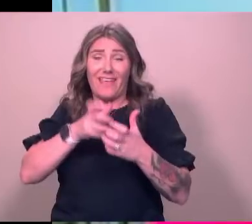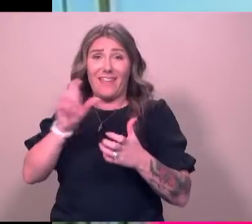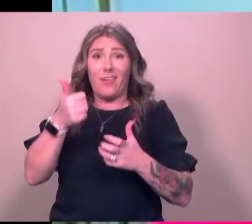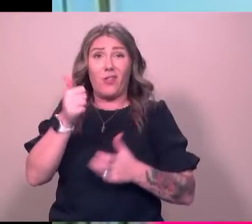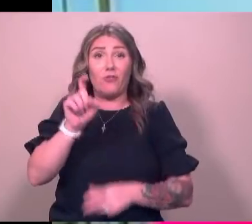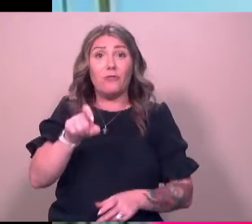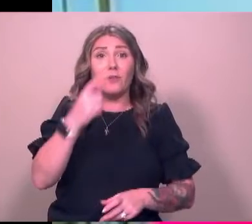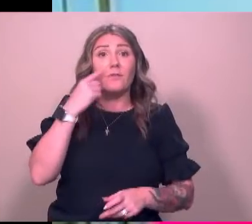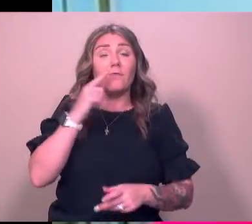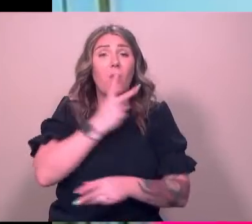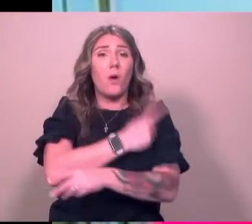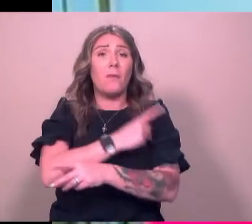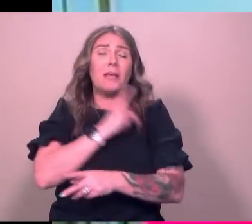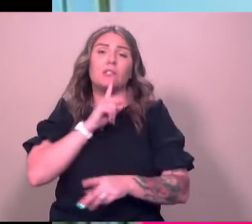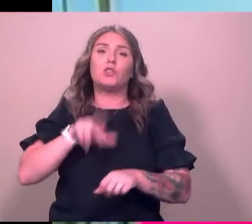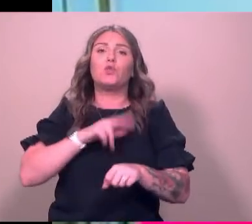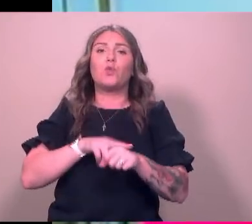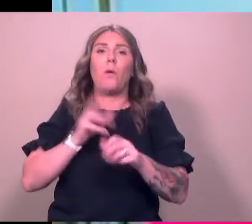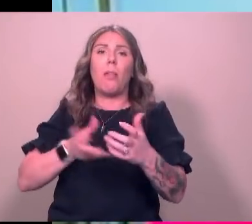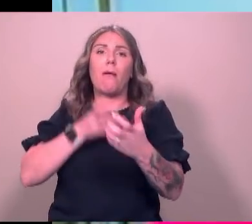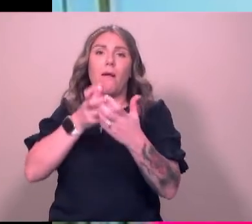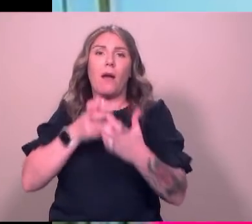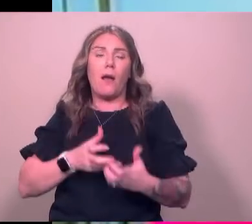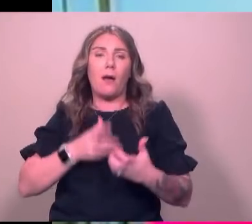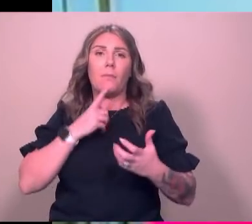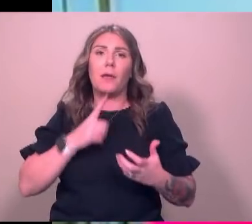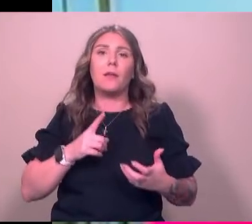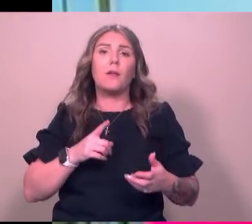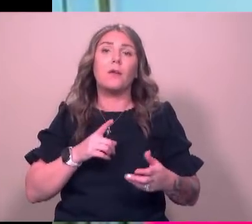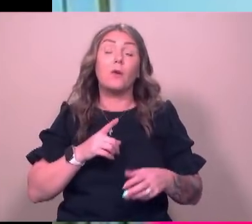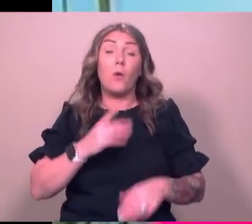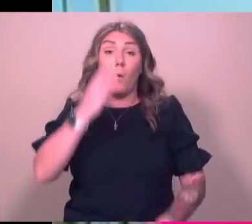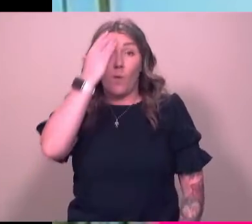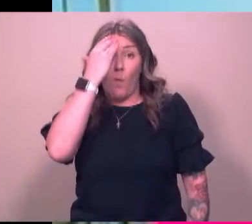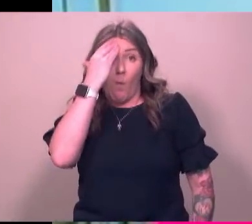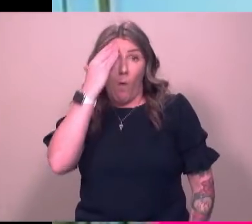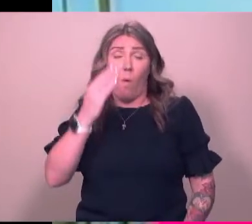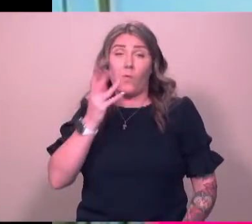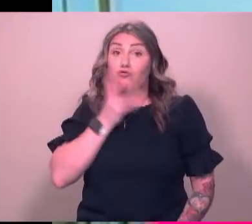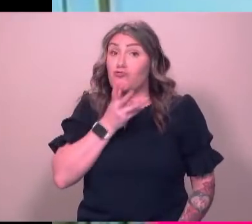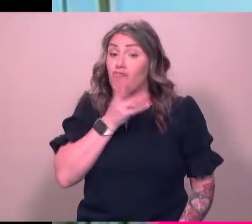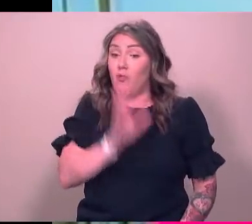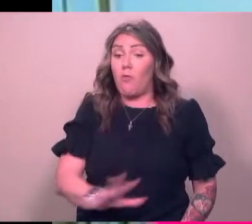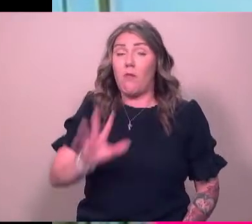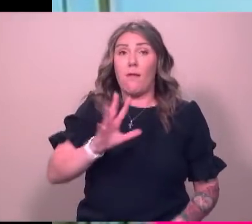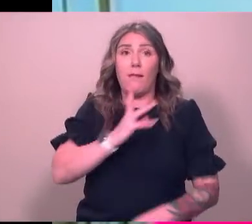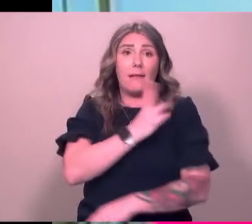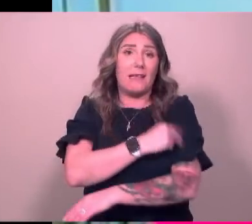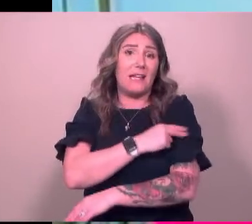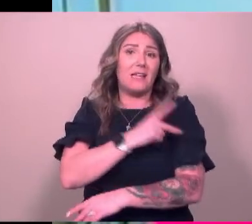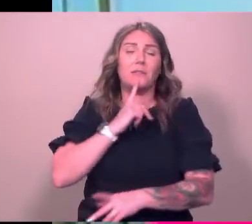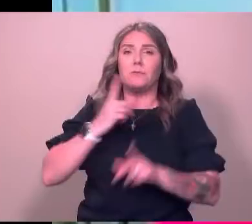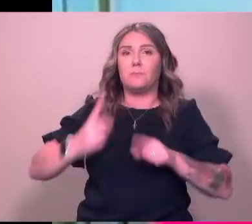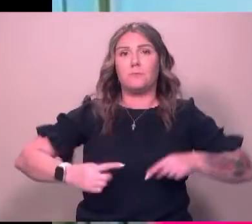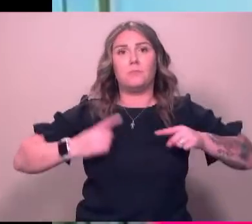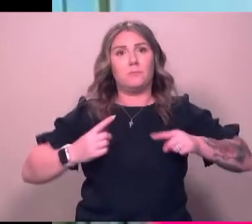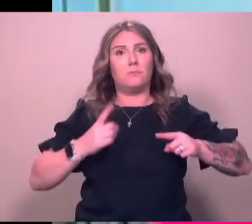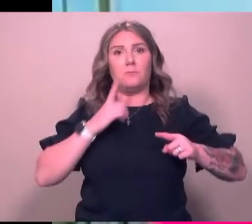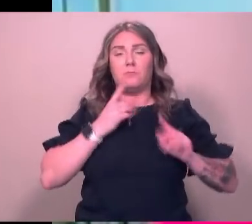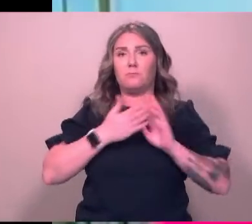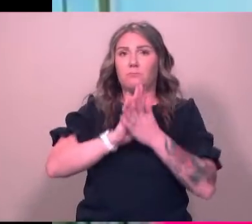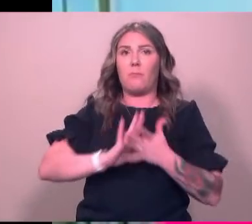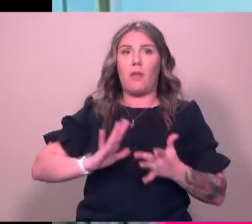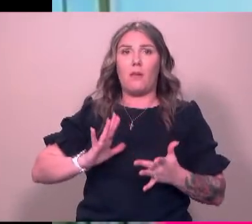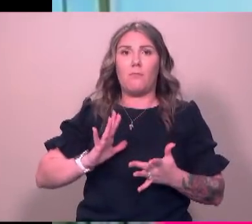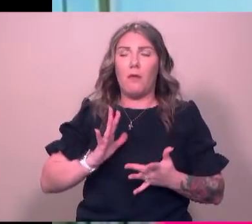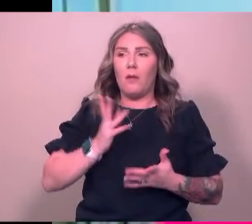that they normally would accommodate. And we know for sure that the rural hospitals are having great difficulty getting critically ill